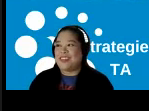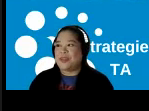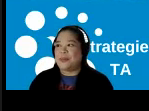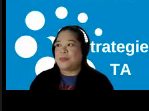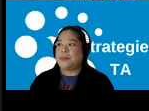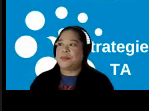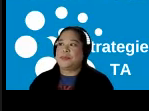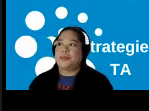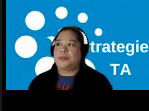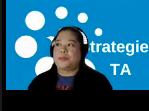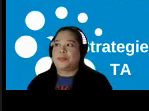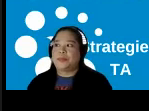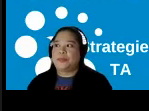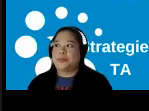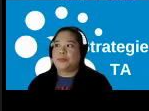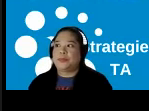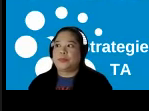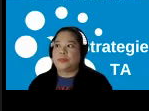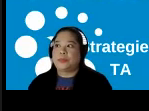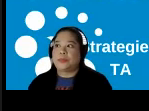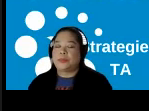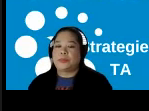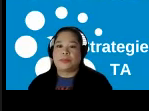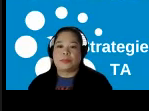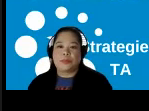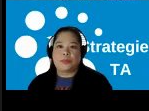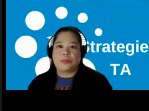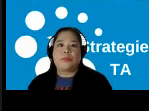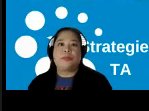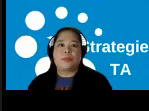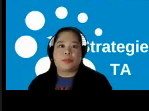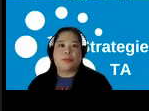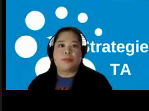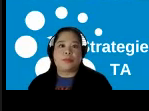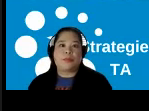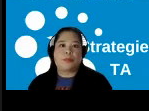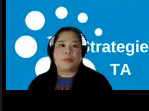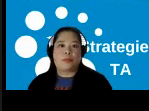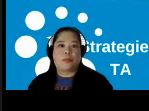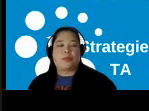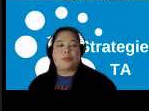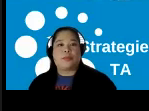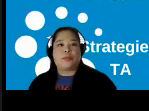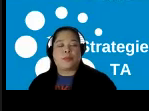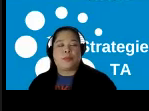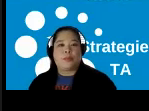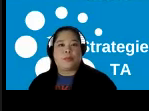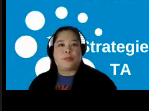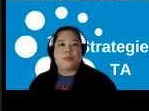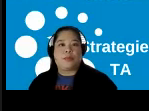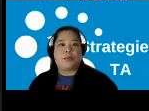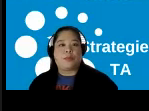to that? Yeah, I just wanted to circle back really quickly back to that kind of